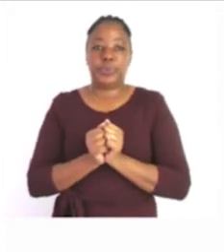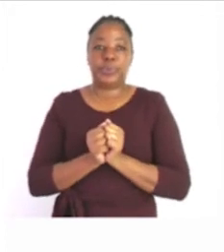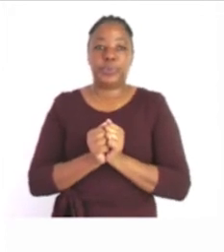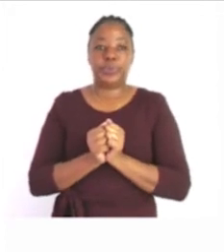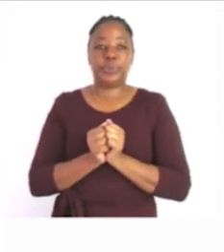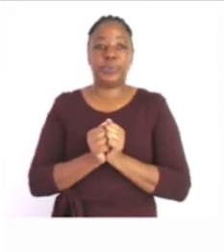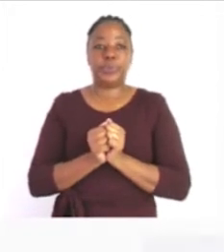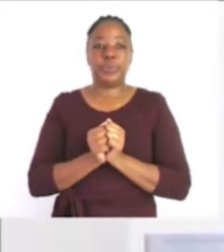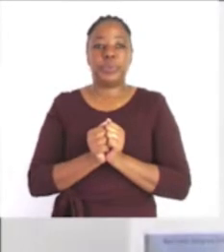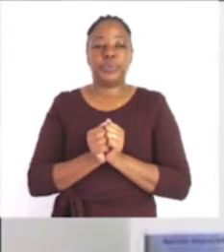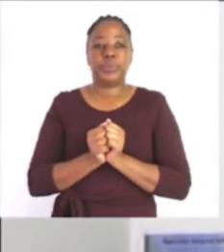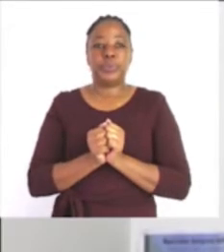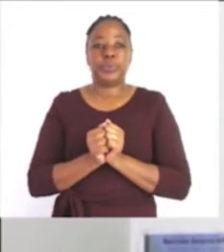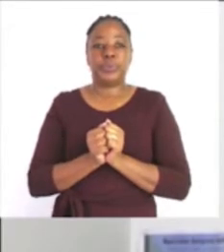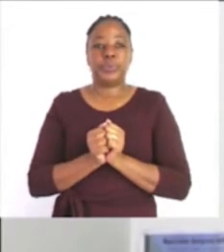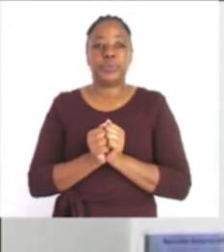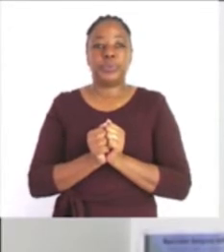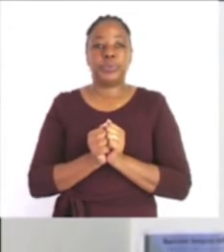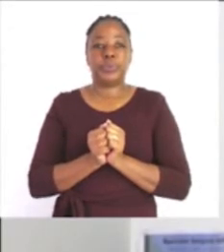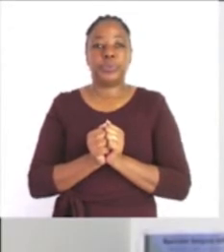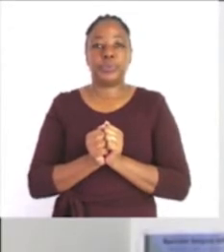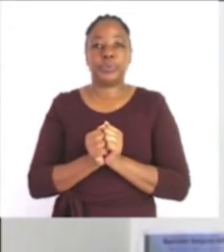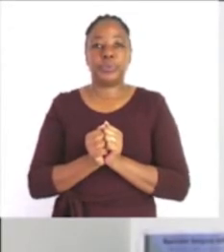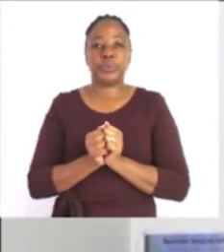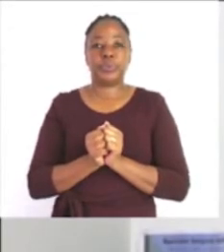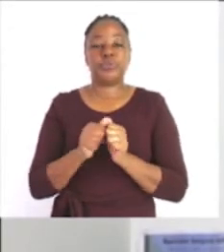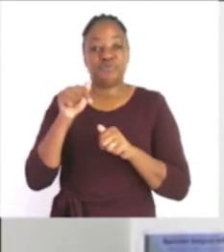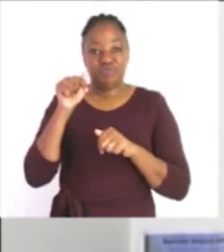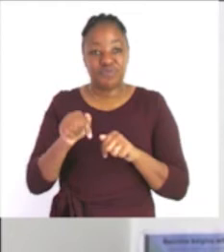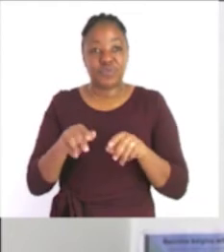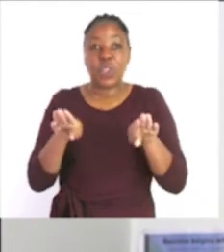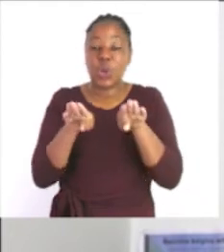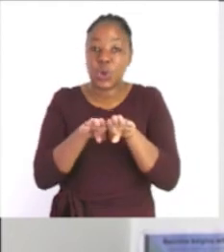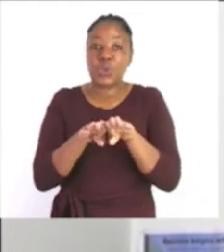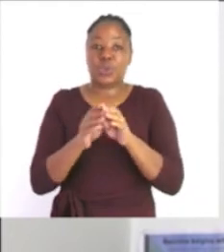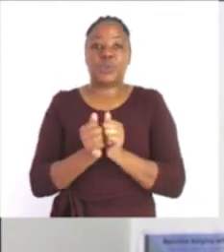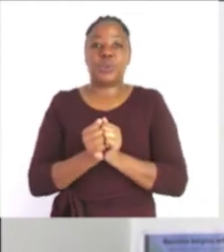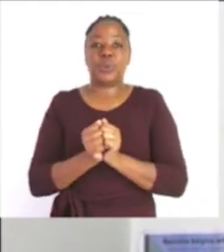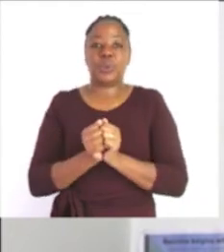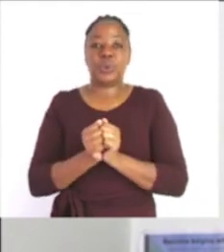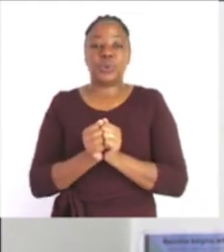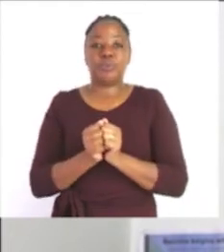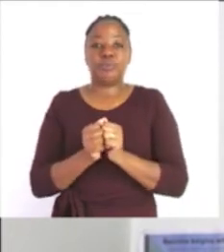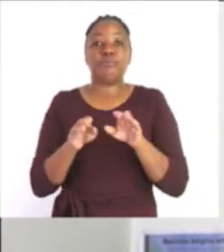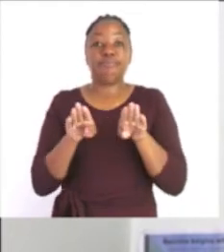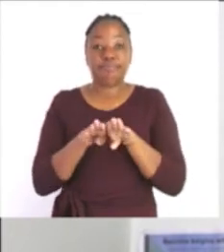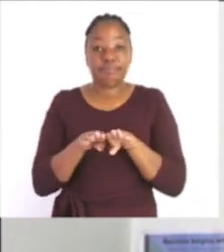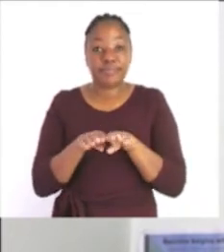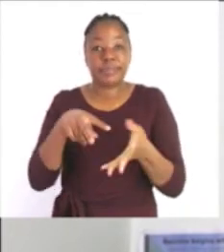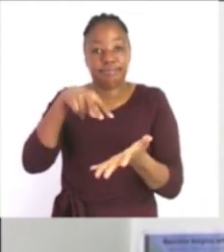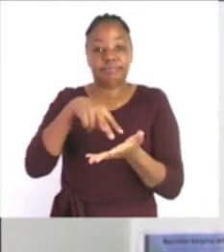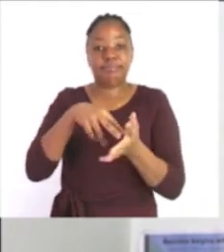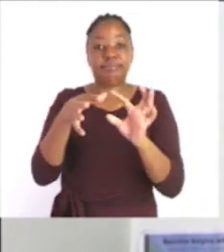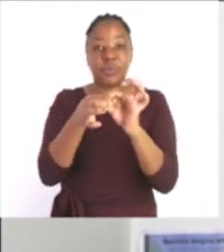here together. We are going to do some actions together. I would like you to please stand up at home and